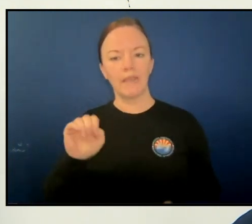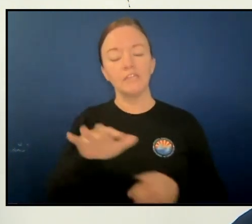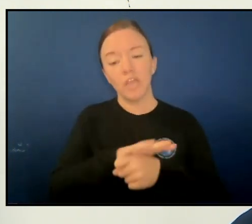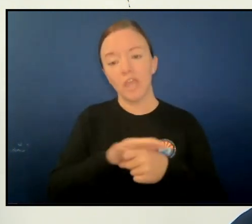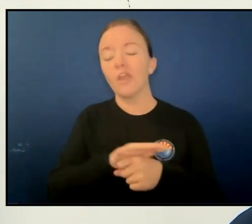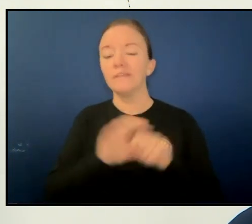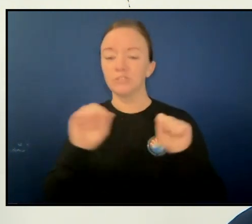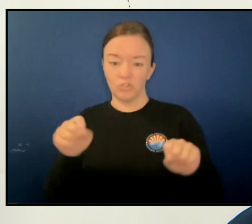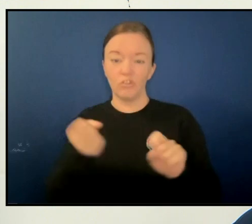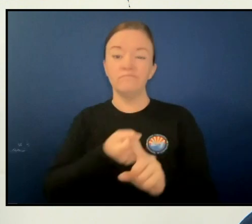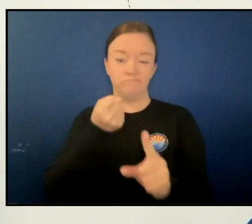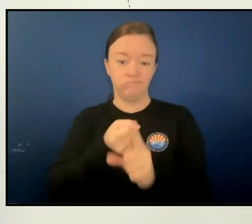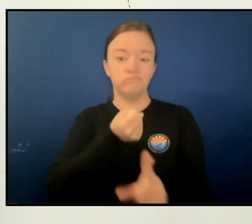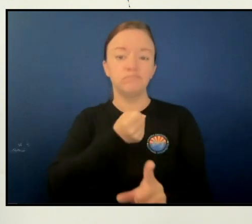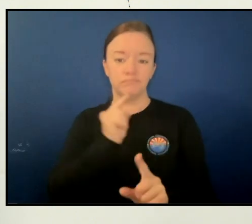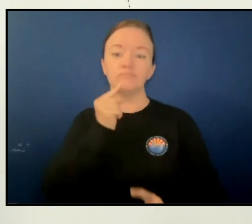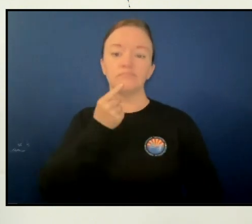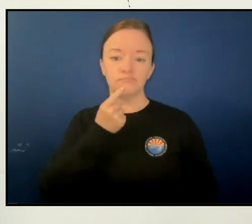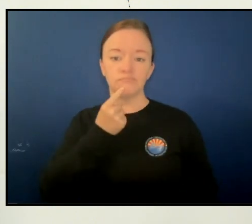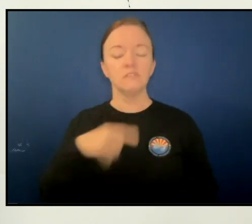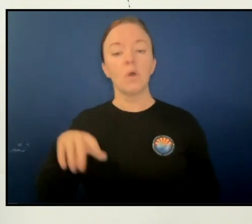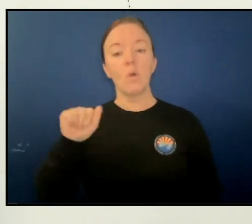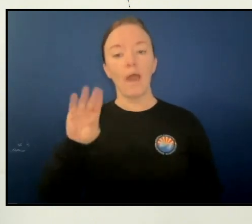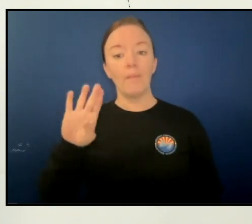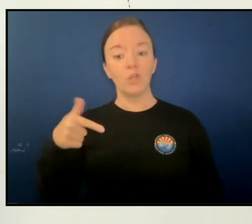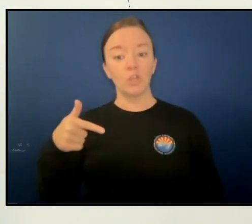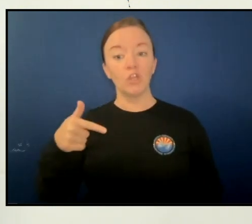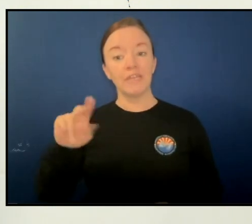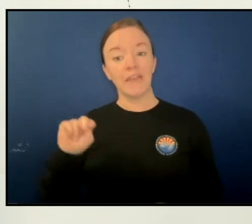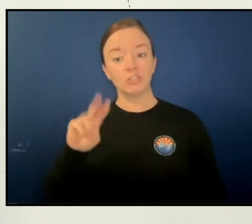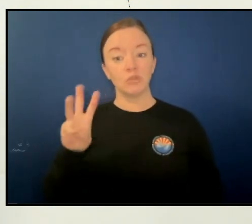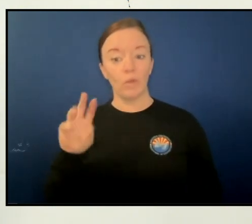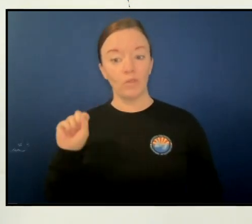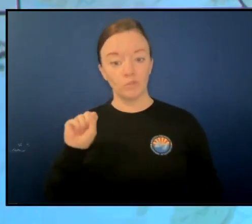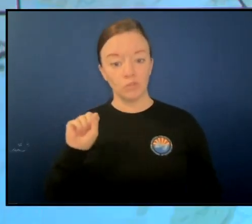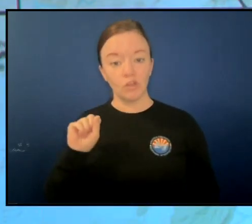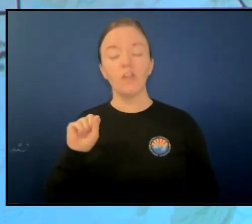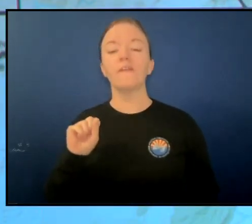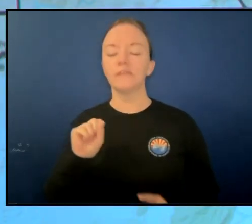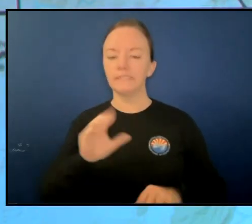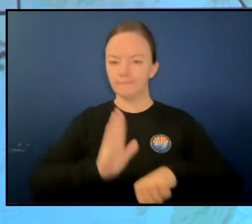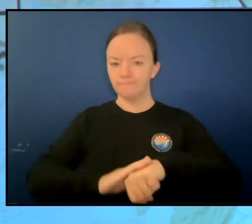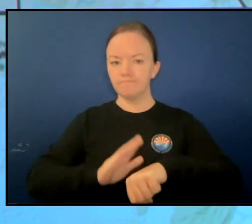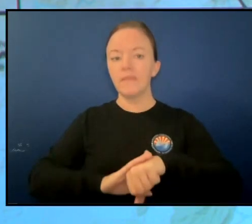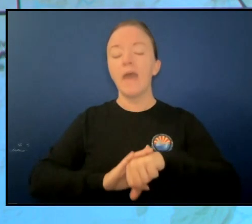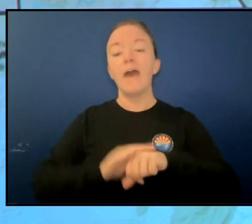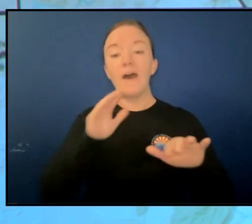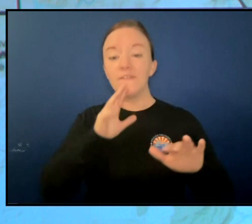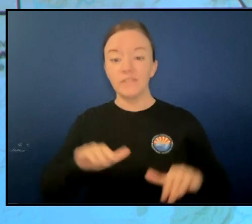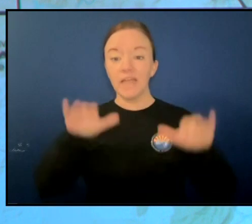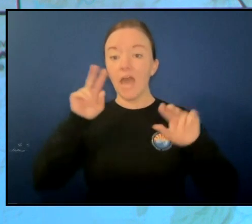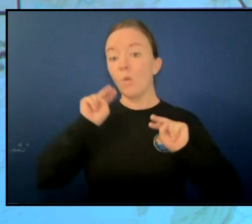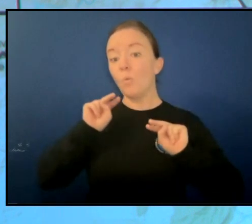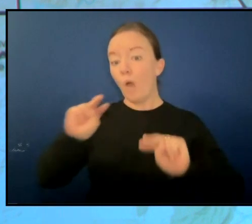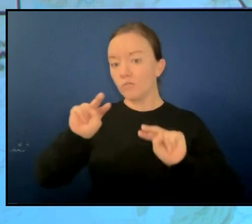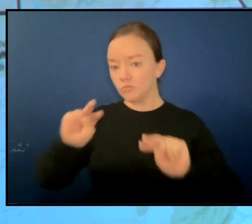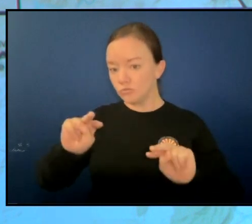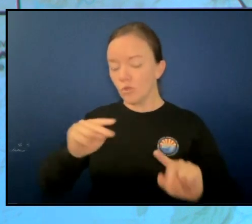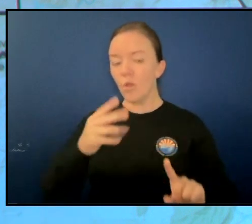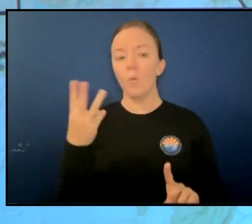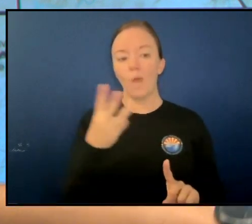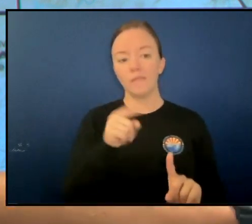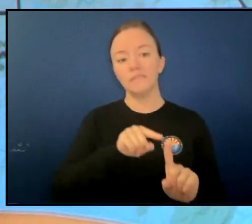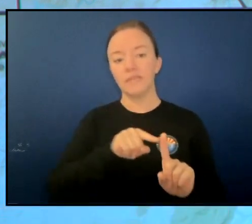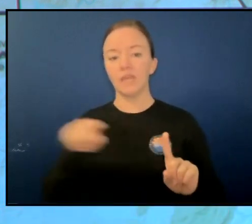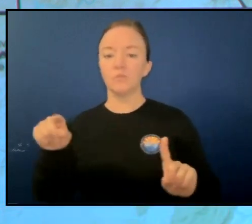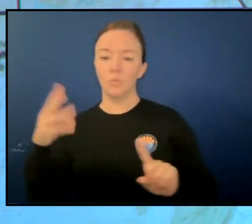Service in Albuquerque, New Mexico has issued a flood watch for Wednesday afternoon through Wednesday evening for this